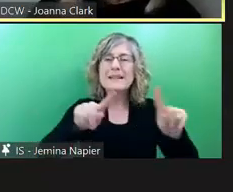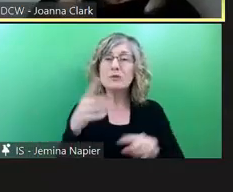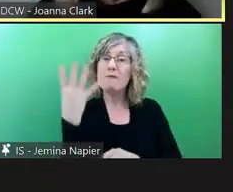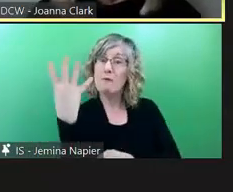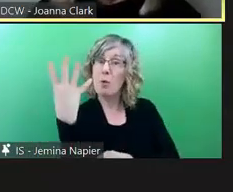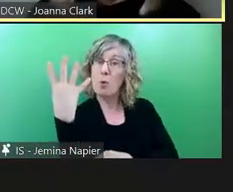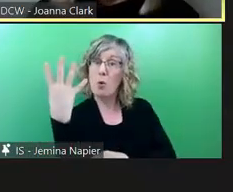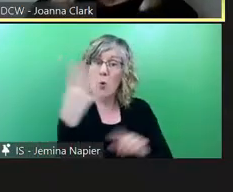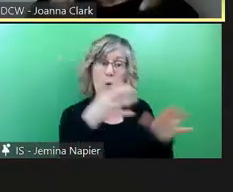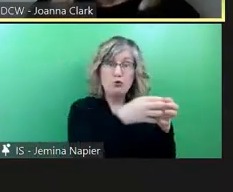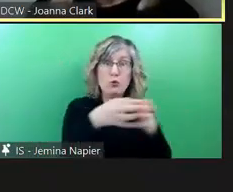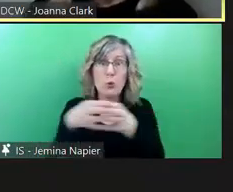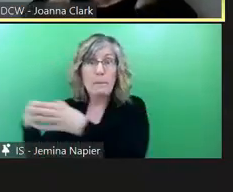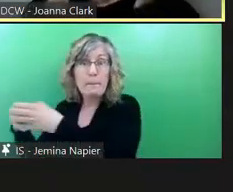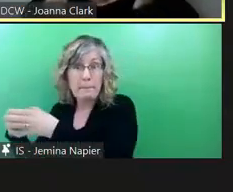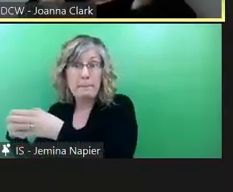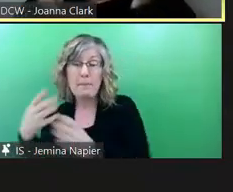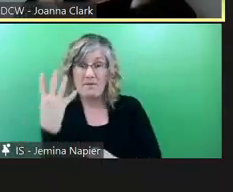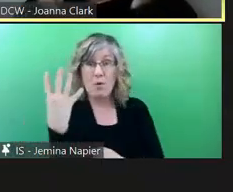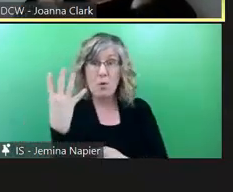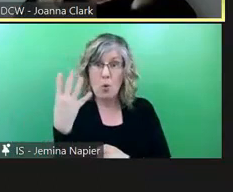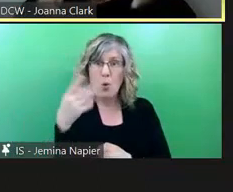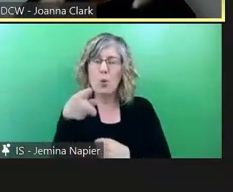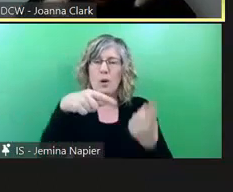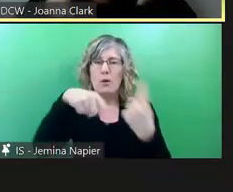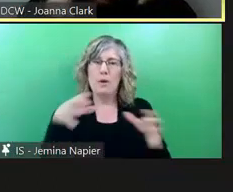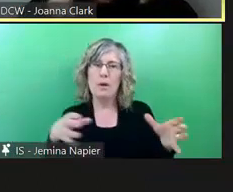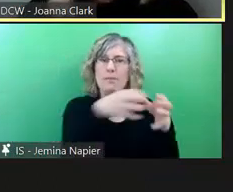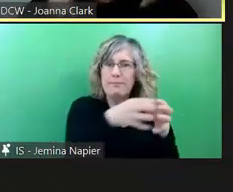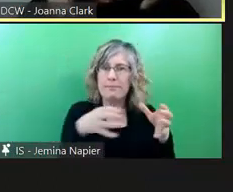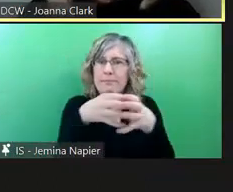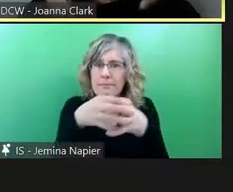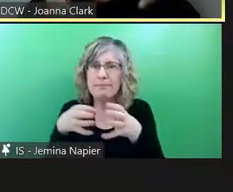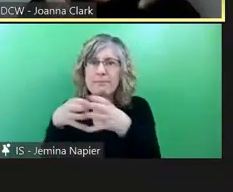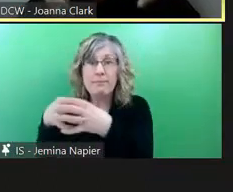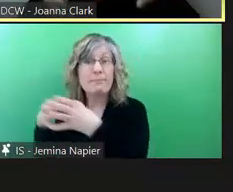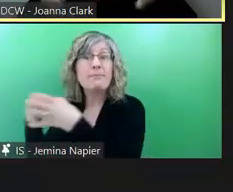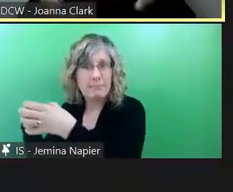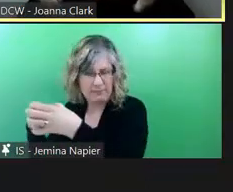groups, and when we get closer to the time, I'll explain a little bit more about how that will work.